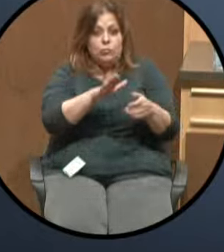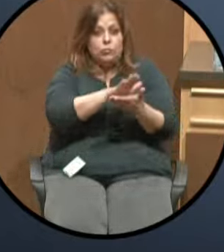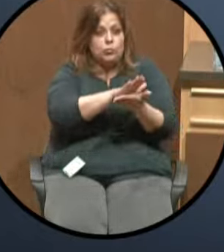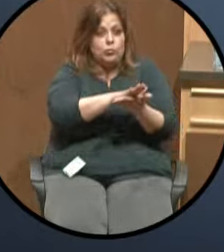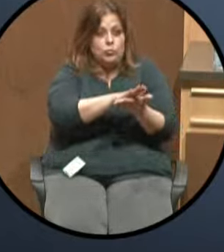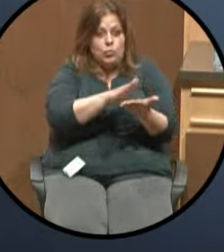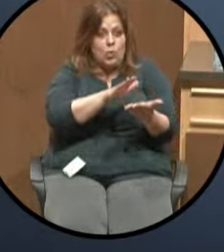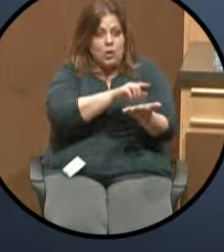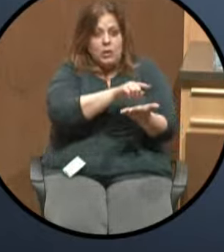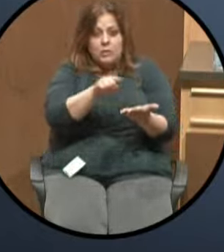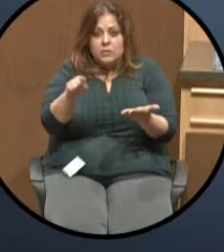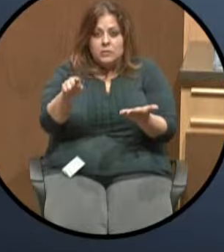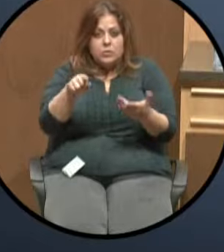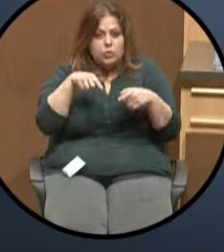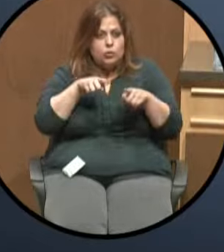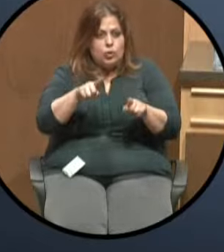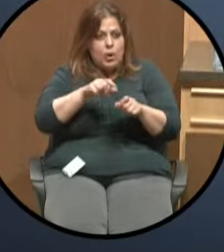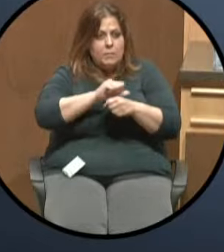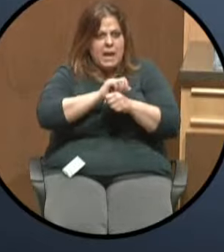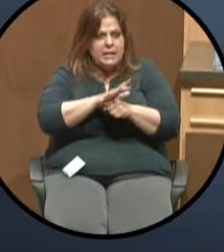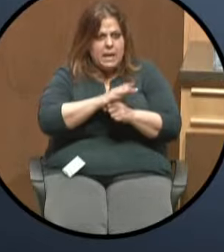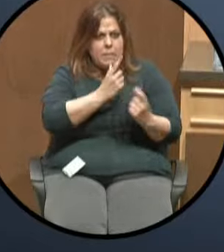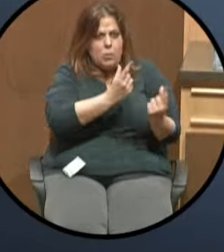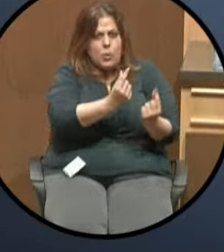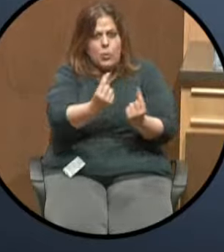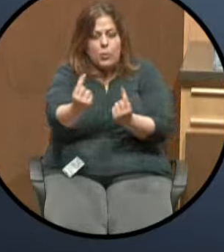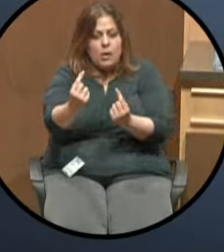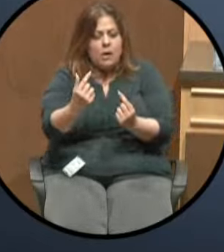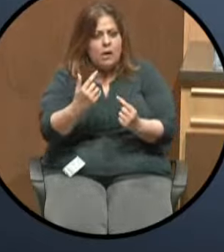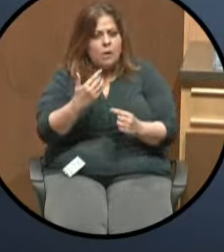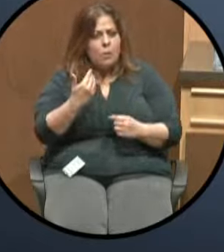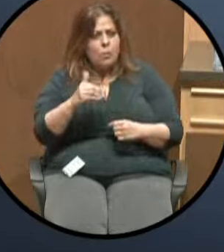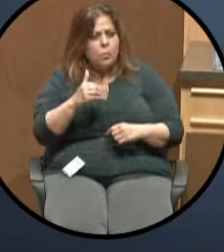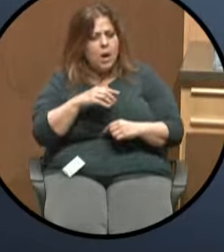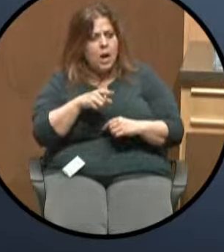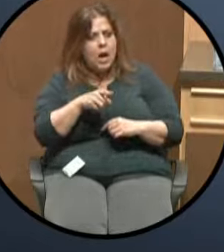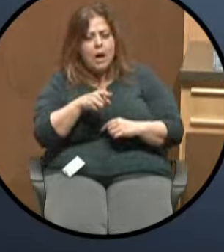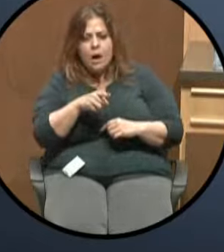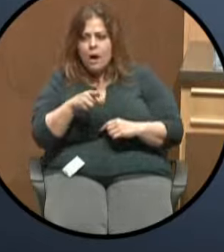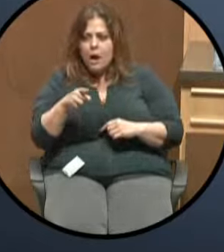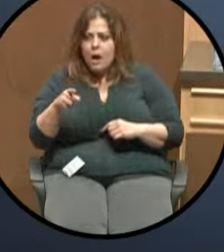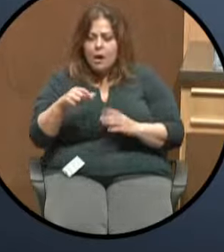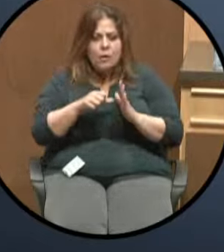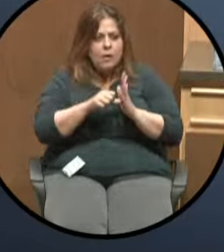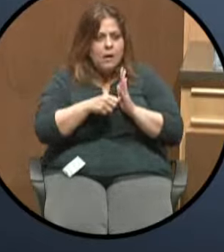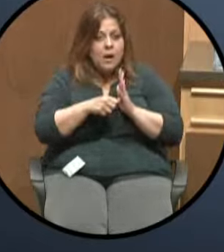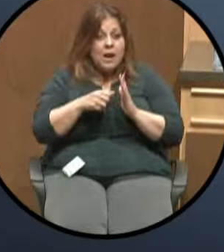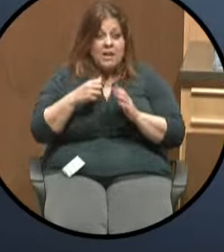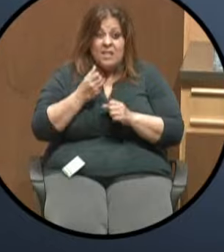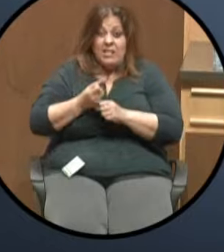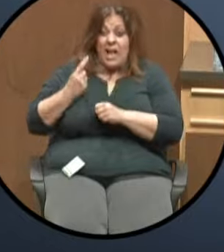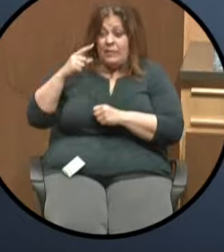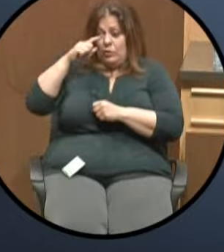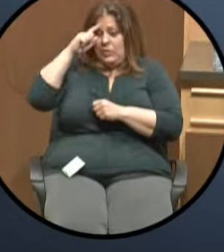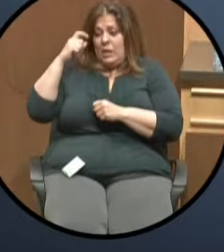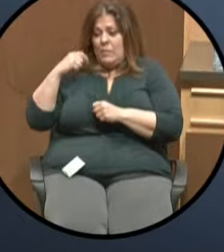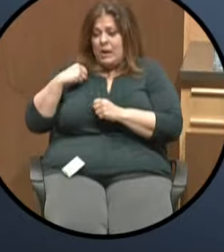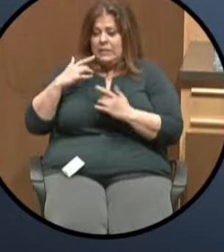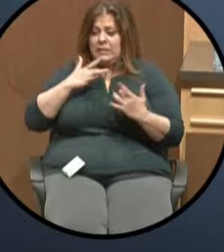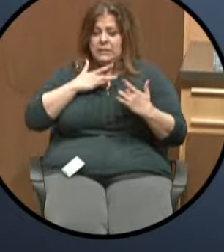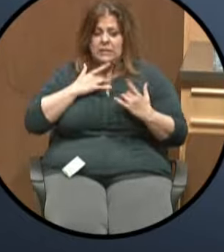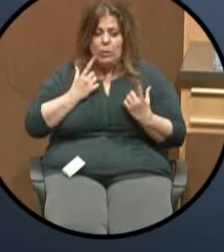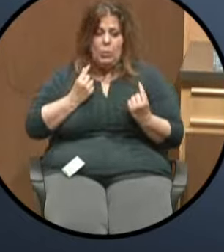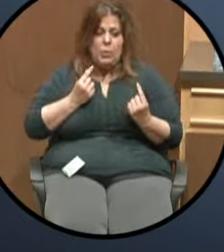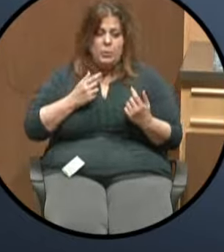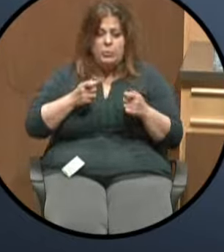pandemic. I was really scared in last summer how it would be handled. Yet